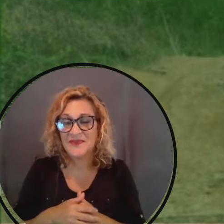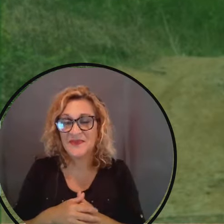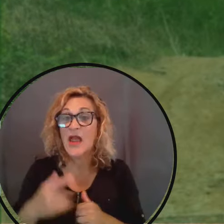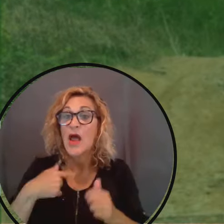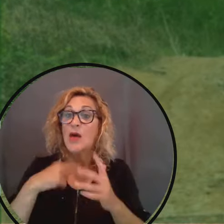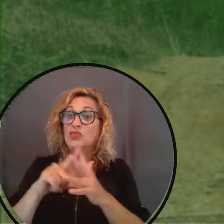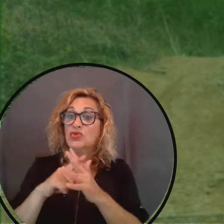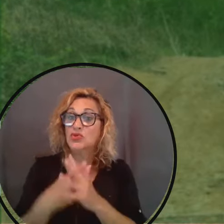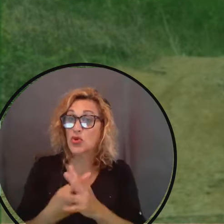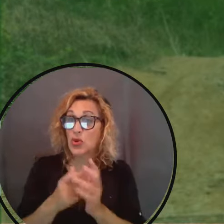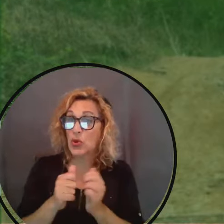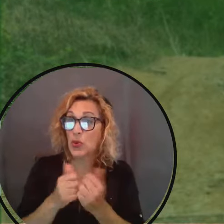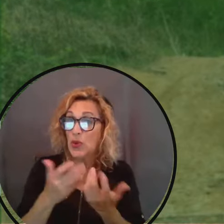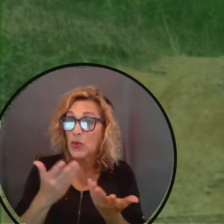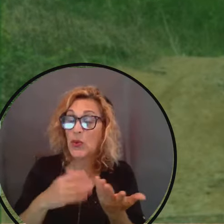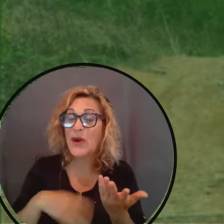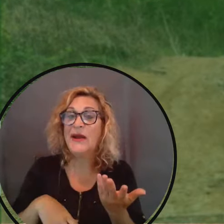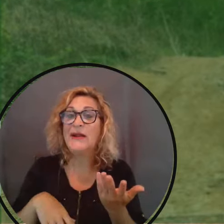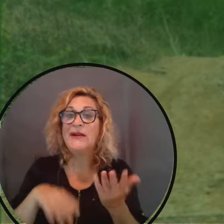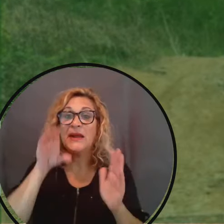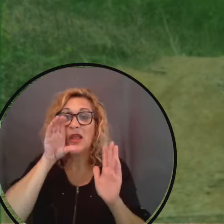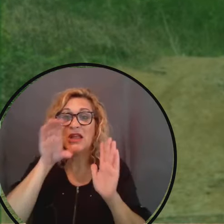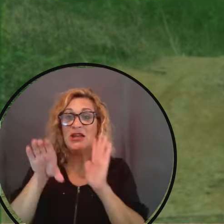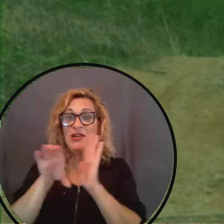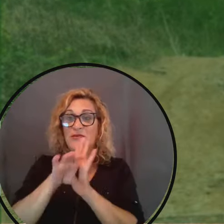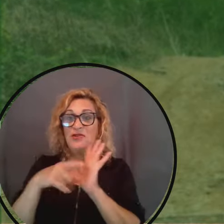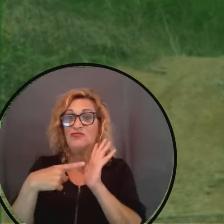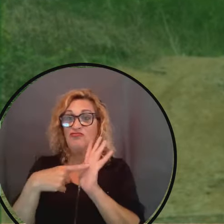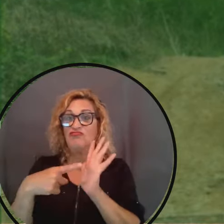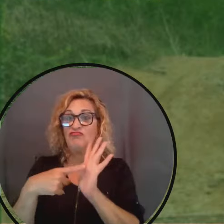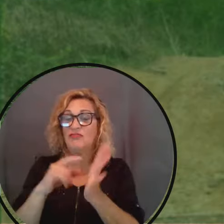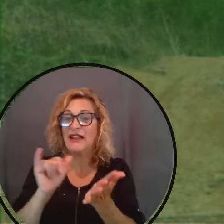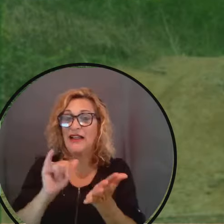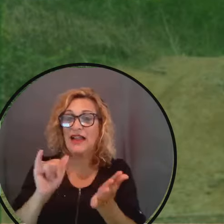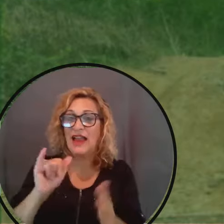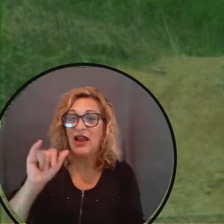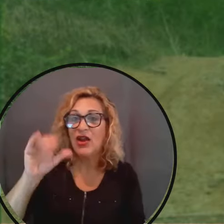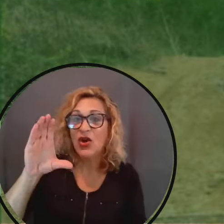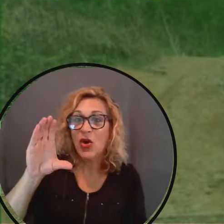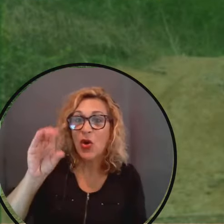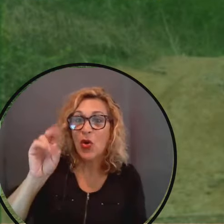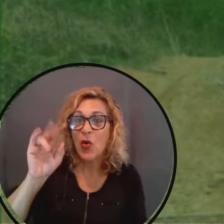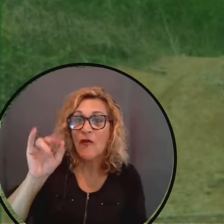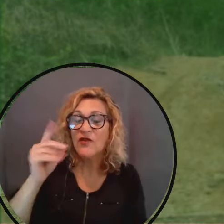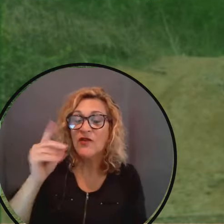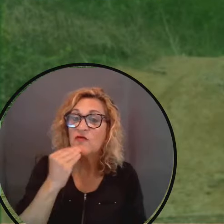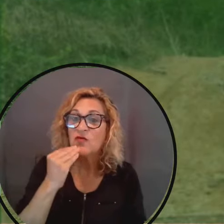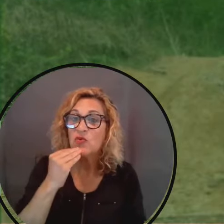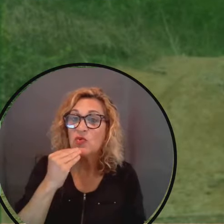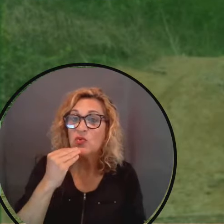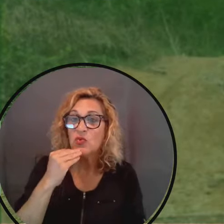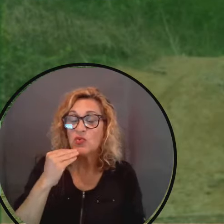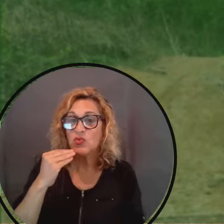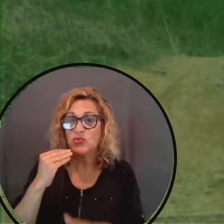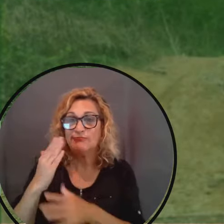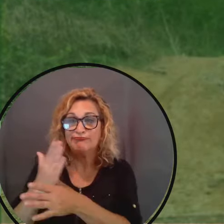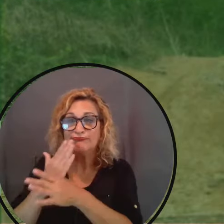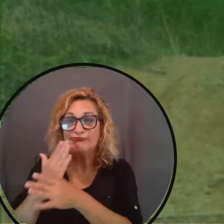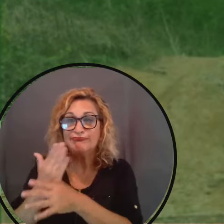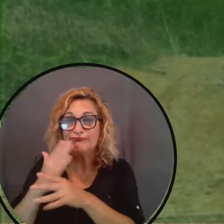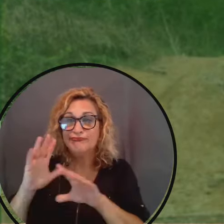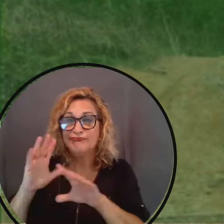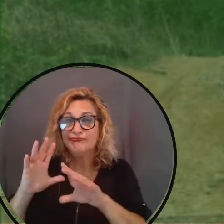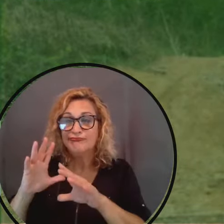starting with an image of just like COVID food mutual aid. This is like, you know, kind of a lot of what we saw at the beginning that I